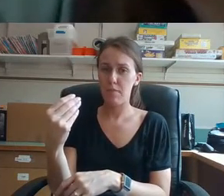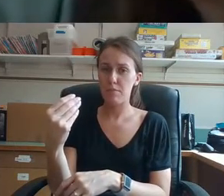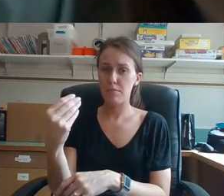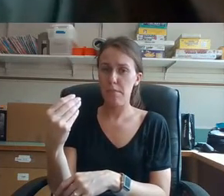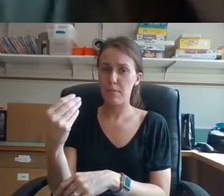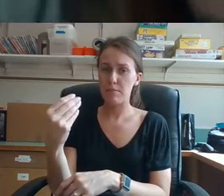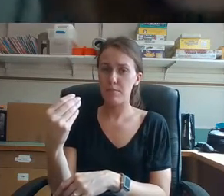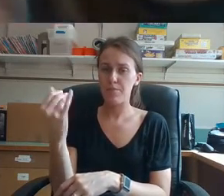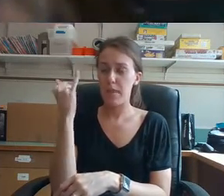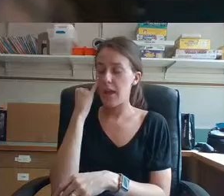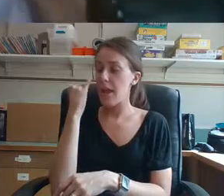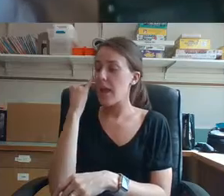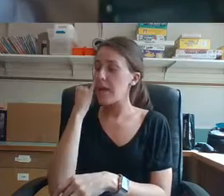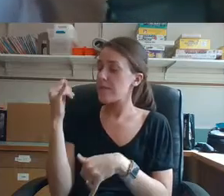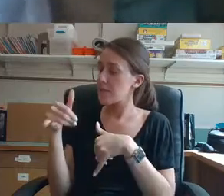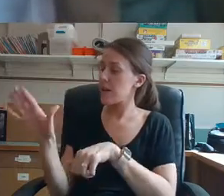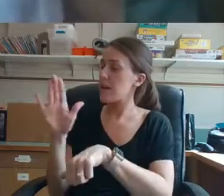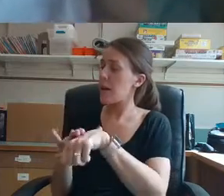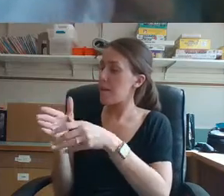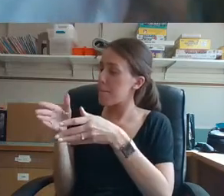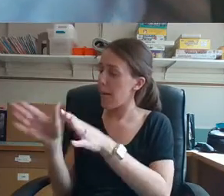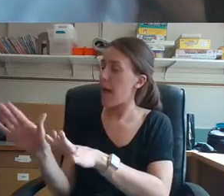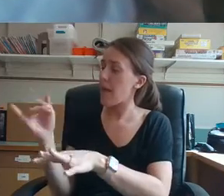house. None of this would have happened.